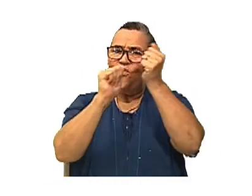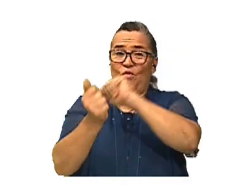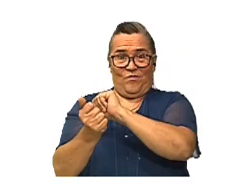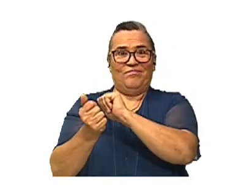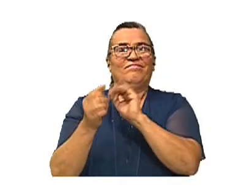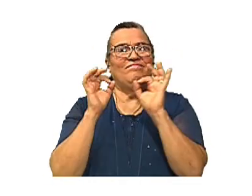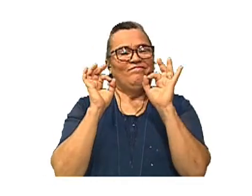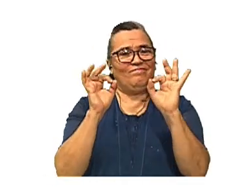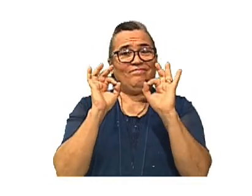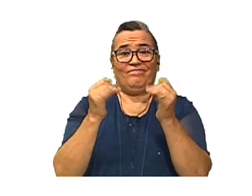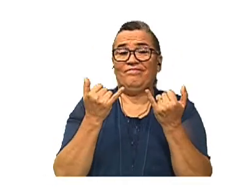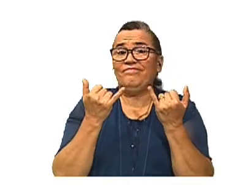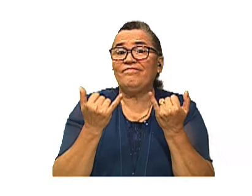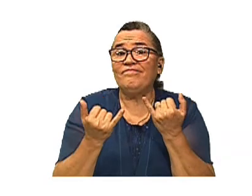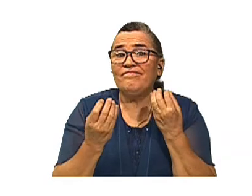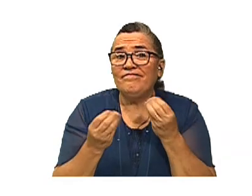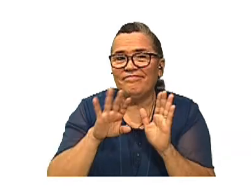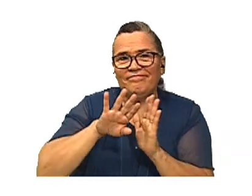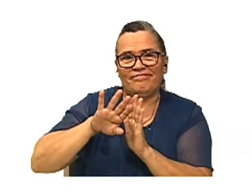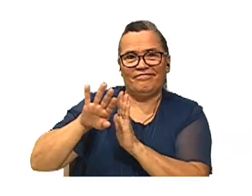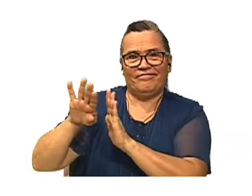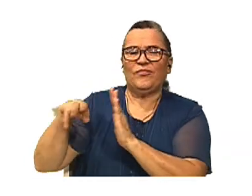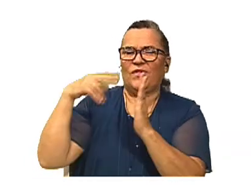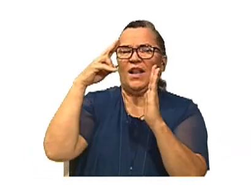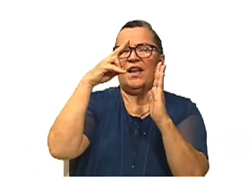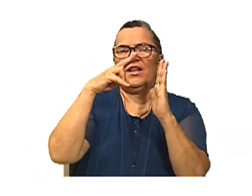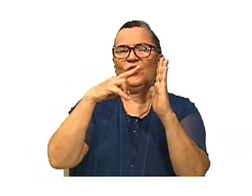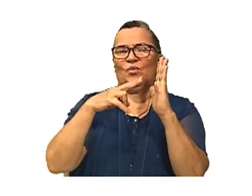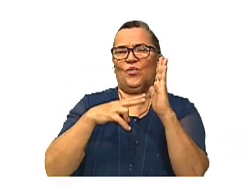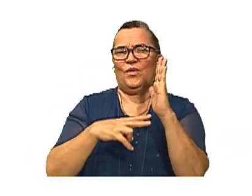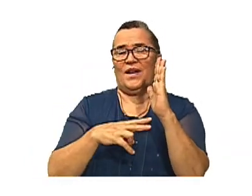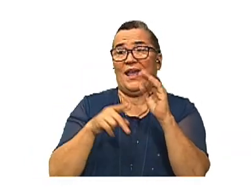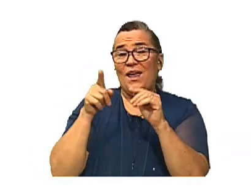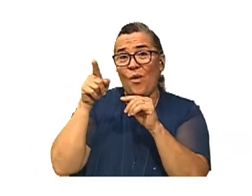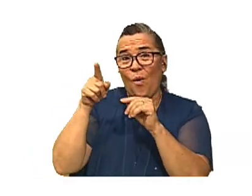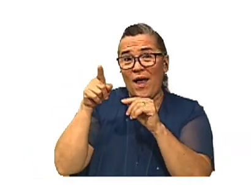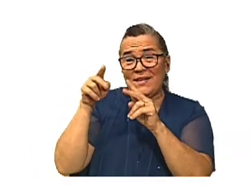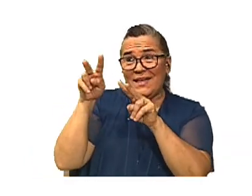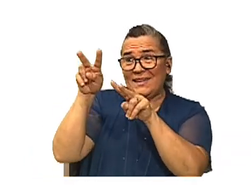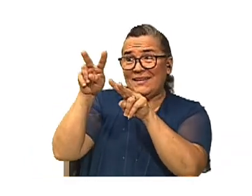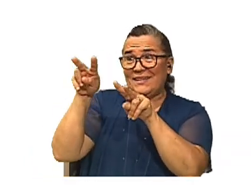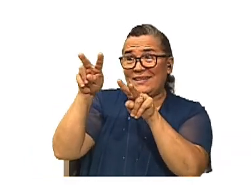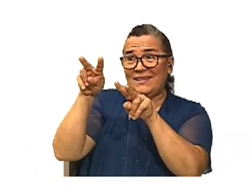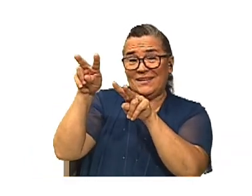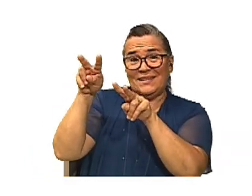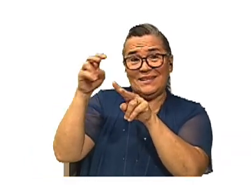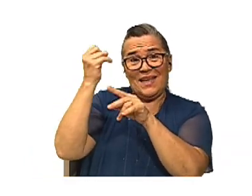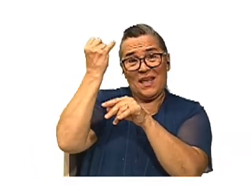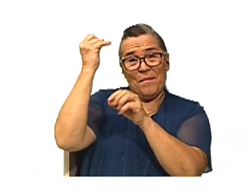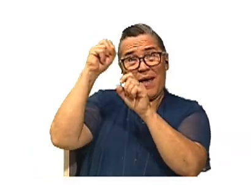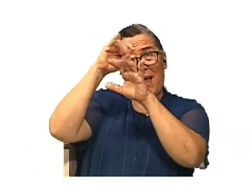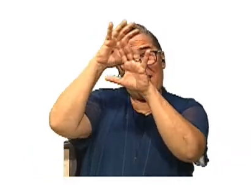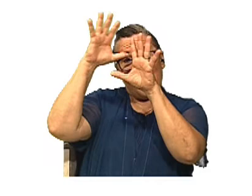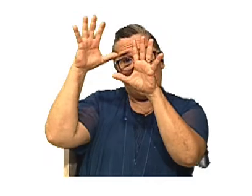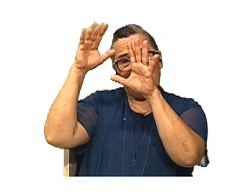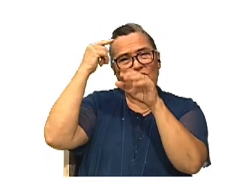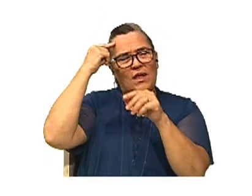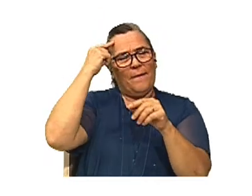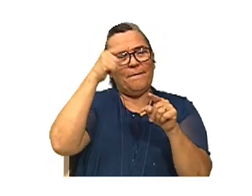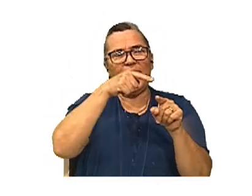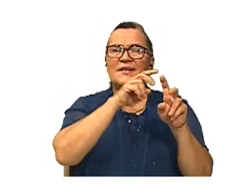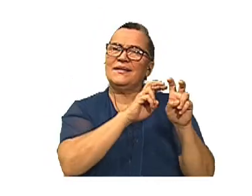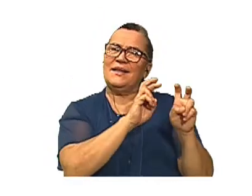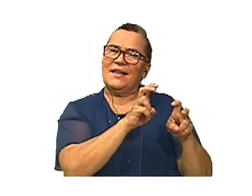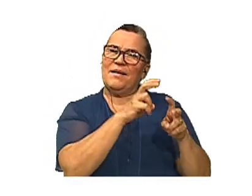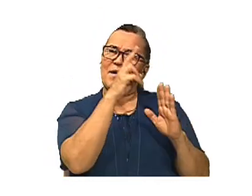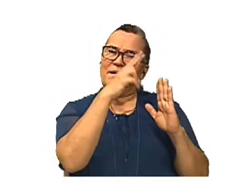Now, we're going to do a reading. And I like you, without those images, I like you to think about the topic. What do